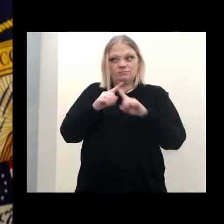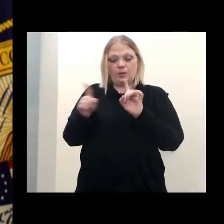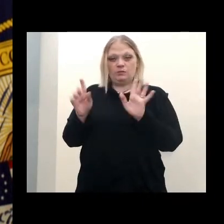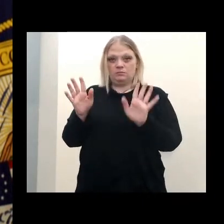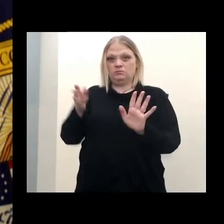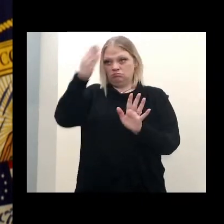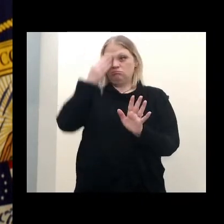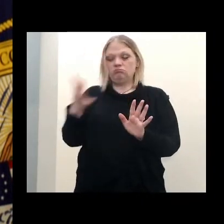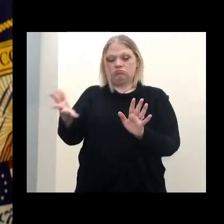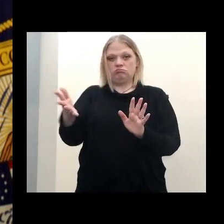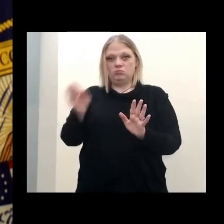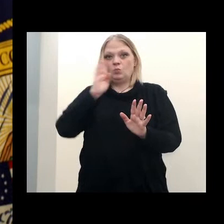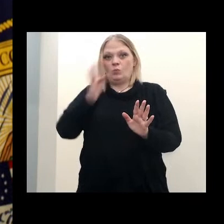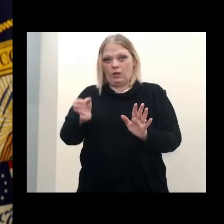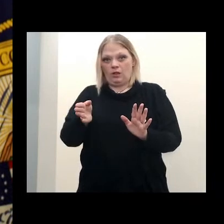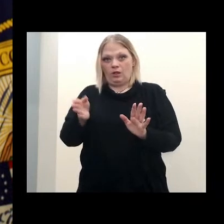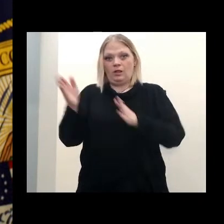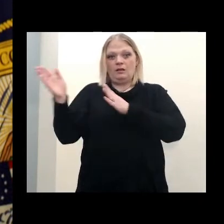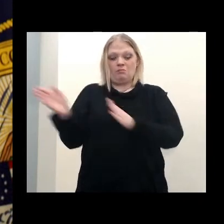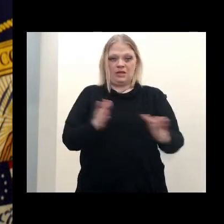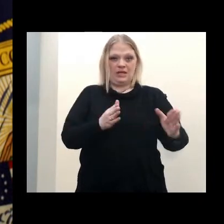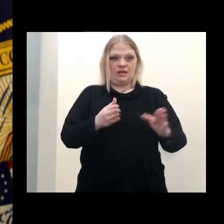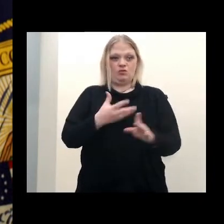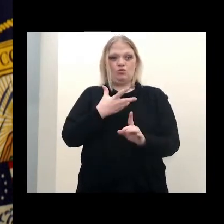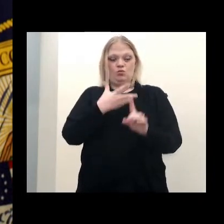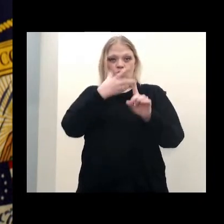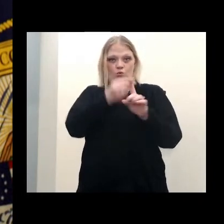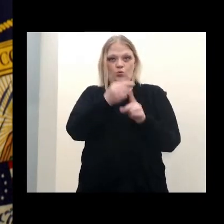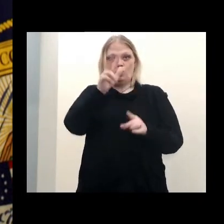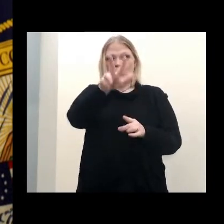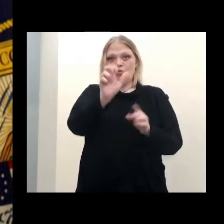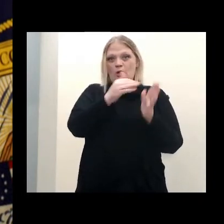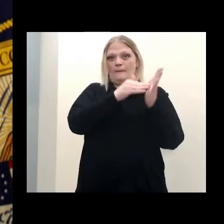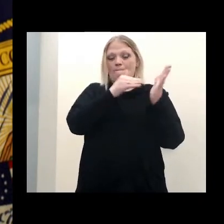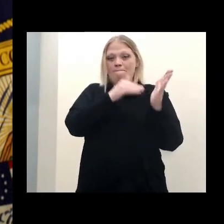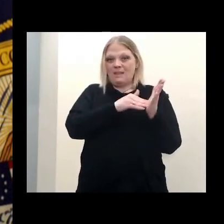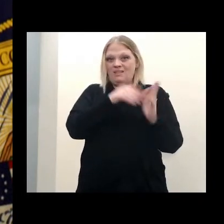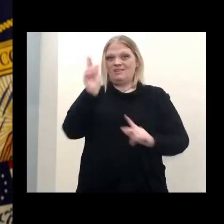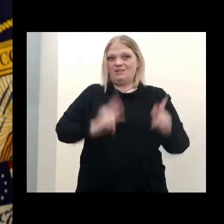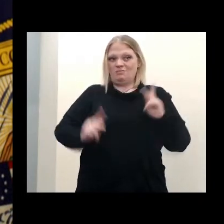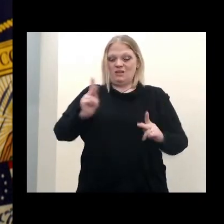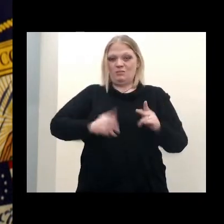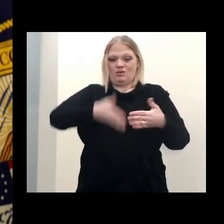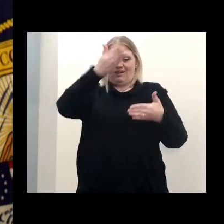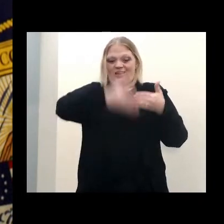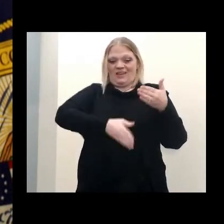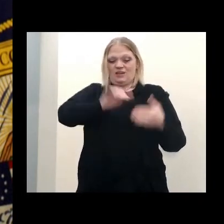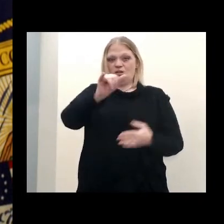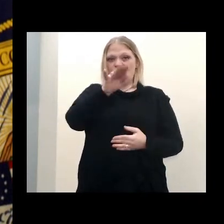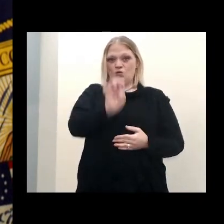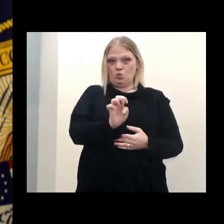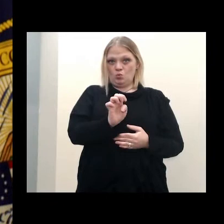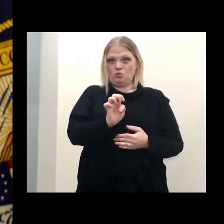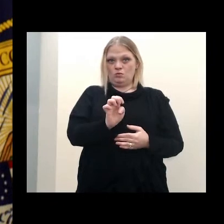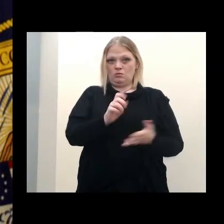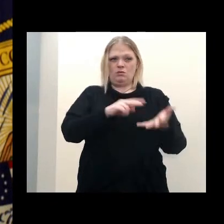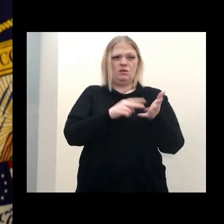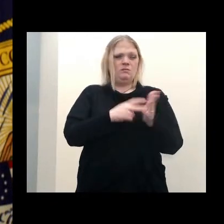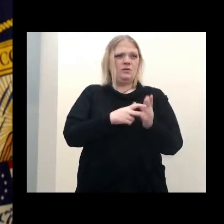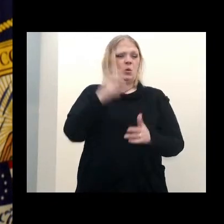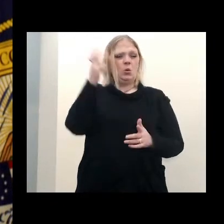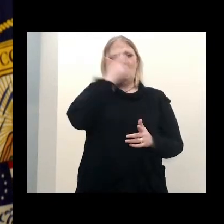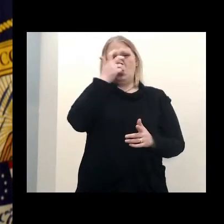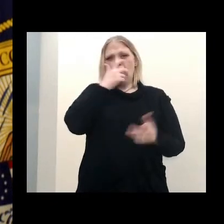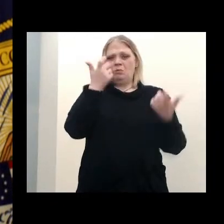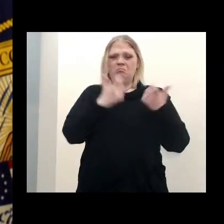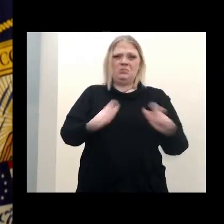plan to vaccinate 300 million Americans with both doses by the end of June, which means there would be a tremendous ramp